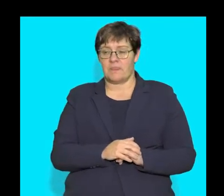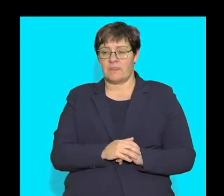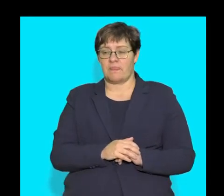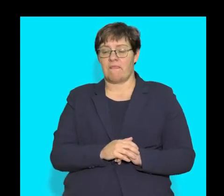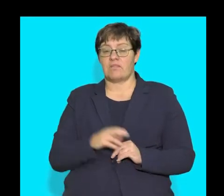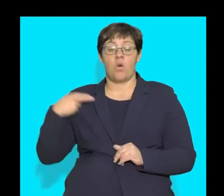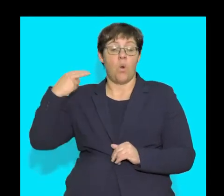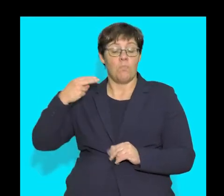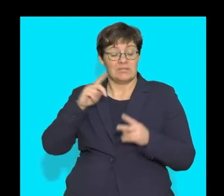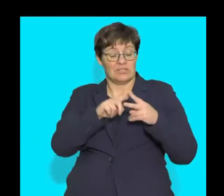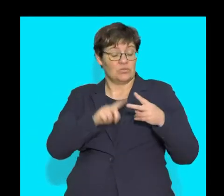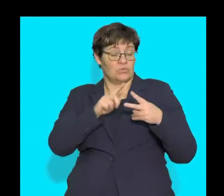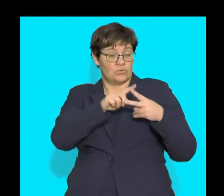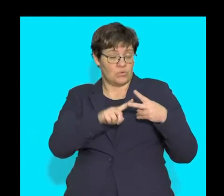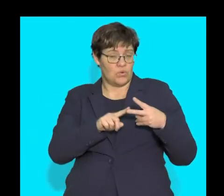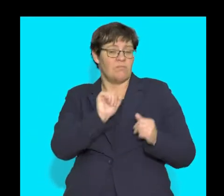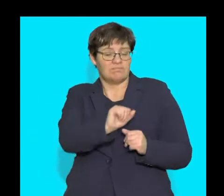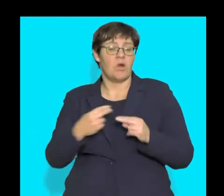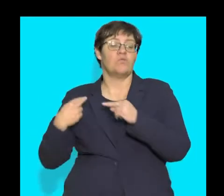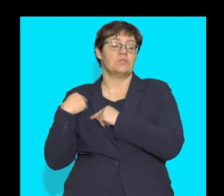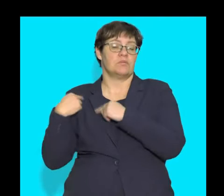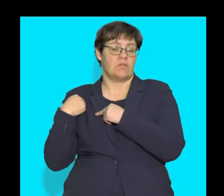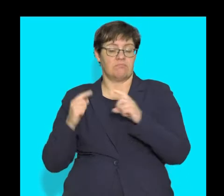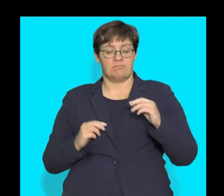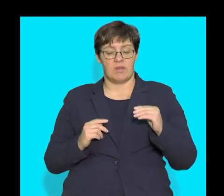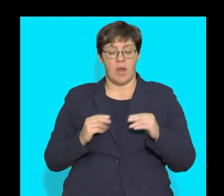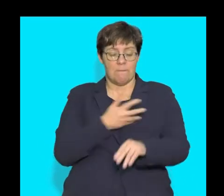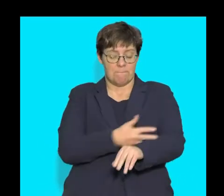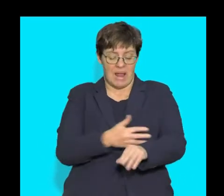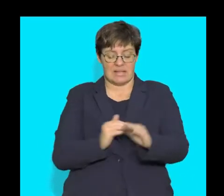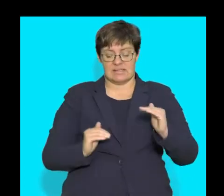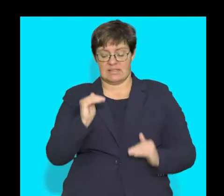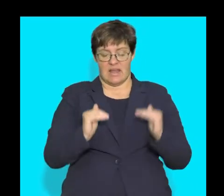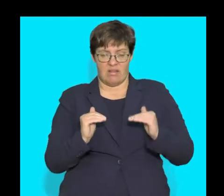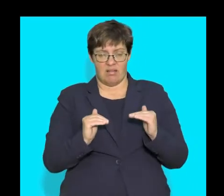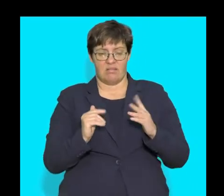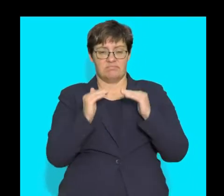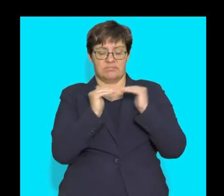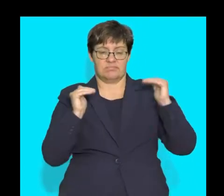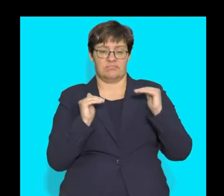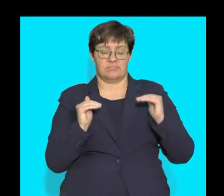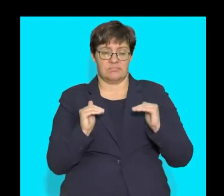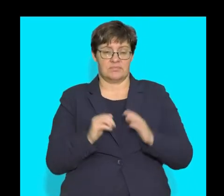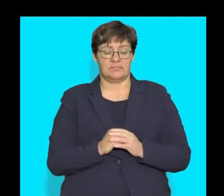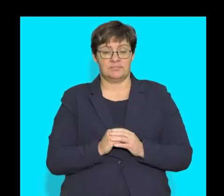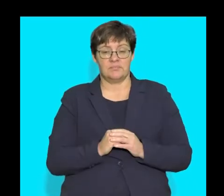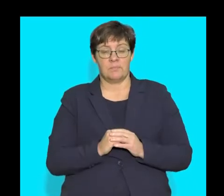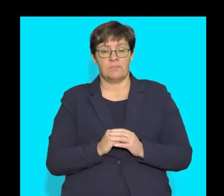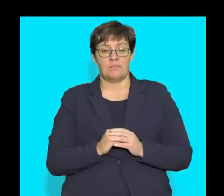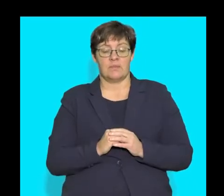The two antagonistic hormones, which we've just discussed, are responsible for regulating the blood glucose level